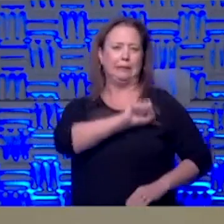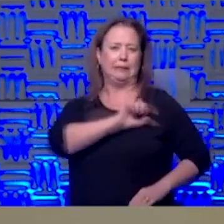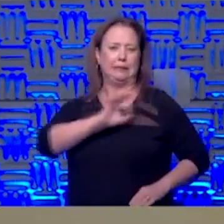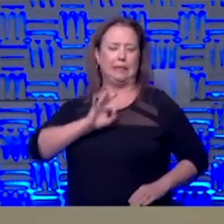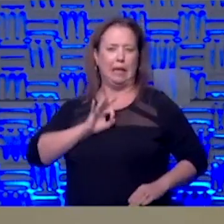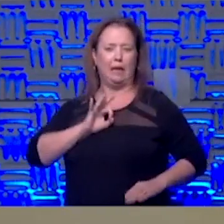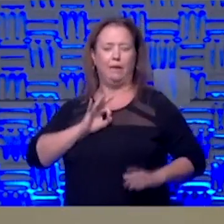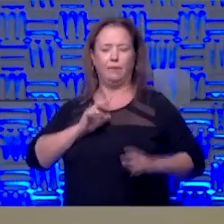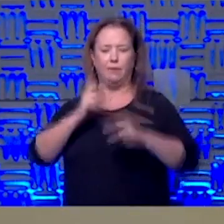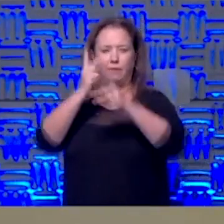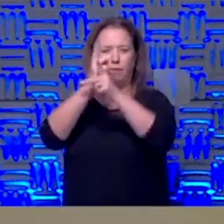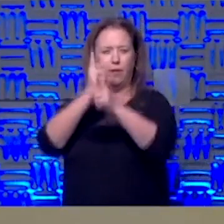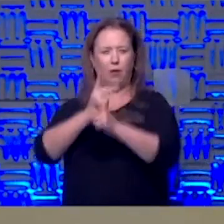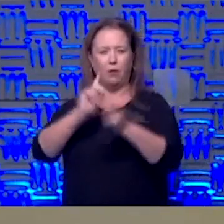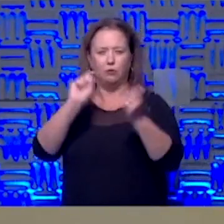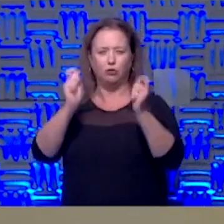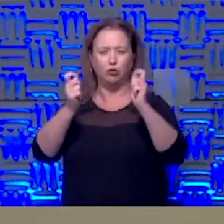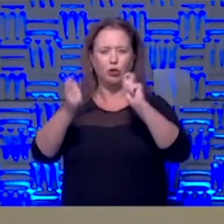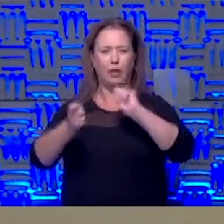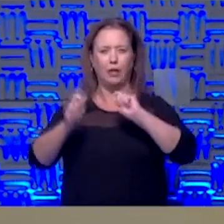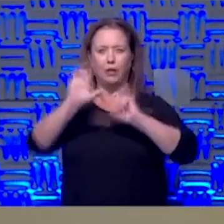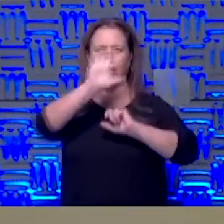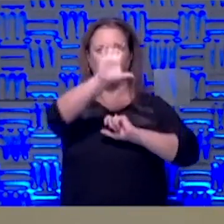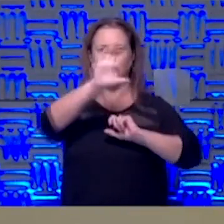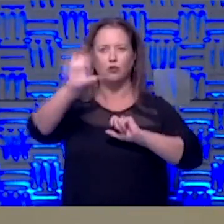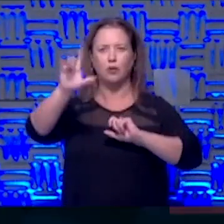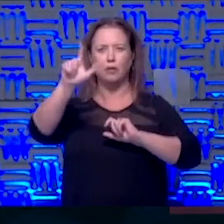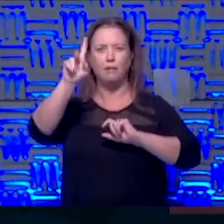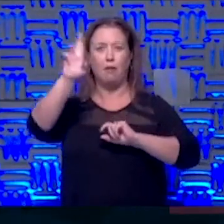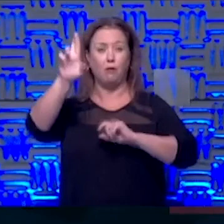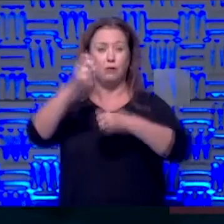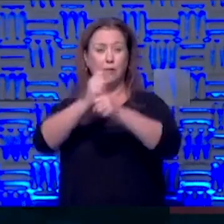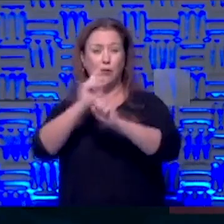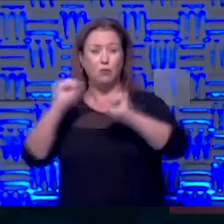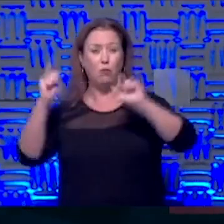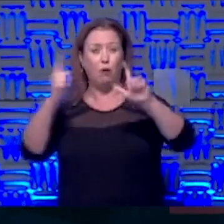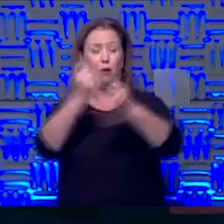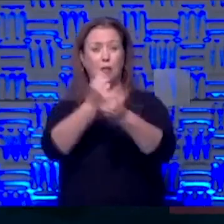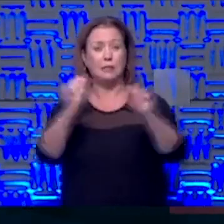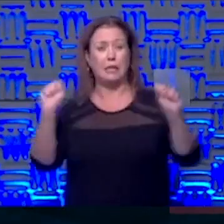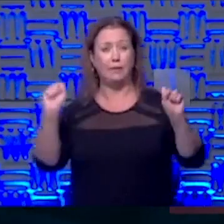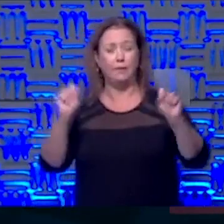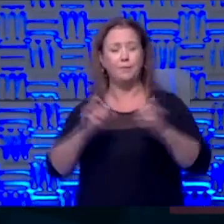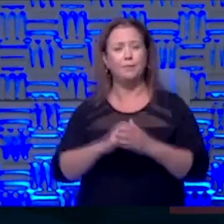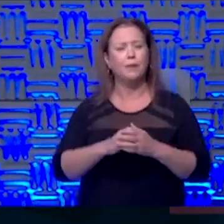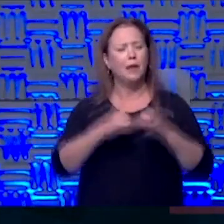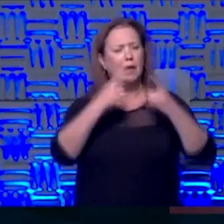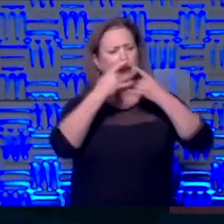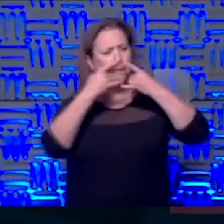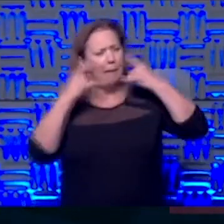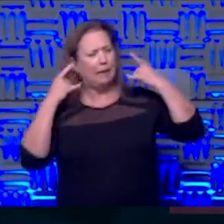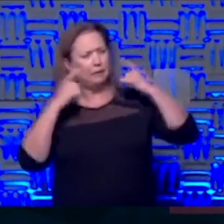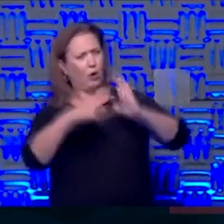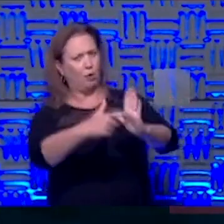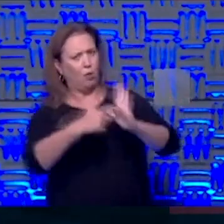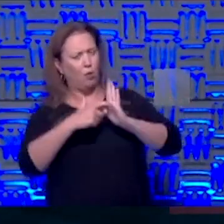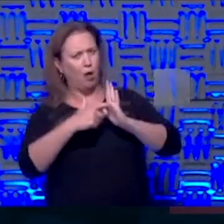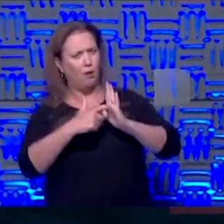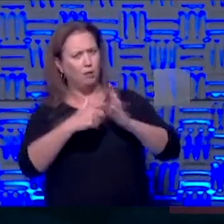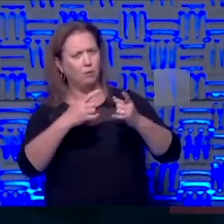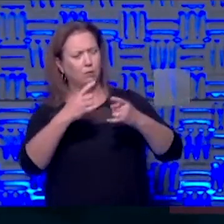to reconfigure the locker room to make it safe for everyone. And what's the mask wearing policy inside the dugout and the locker